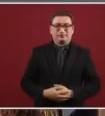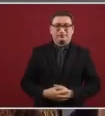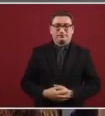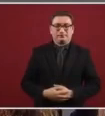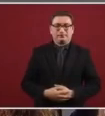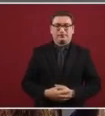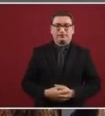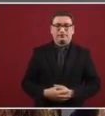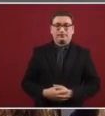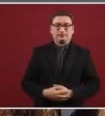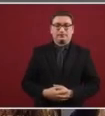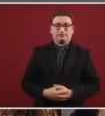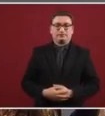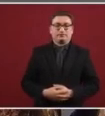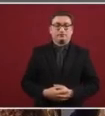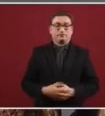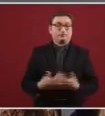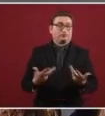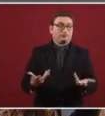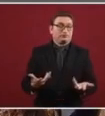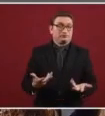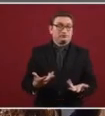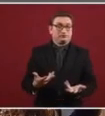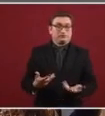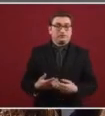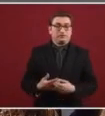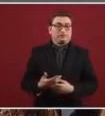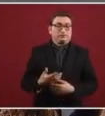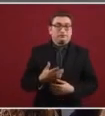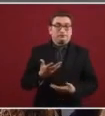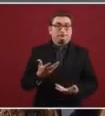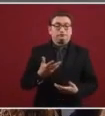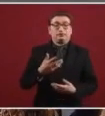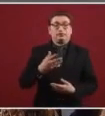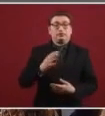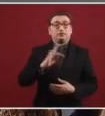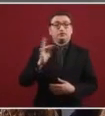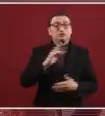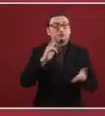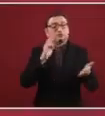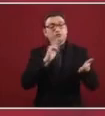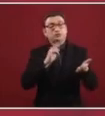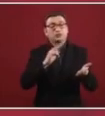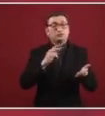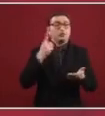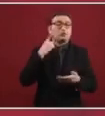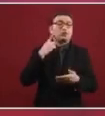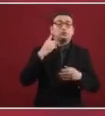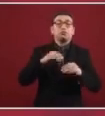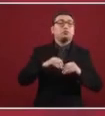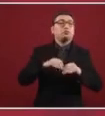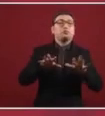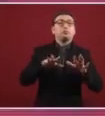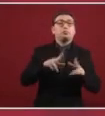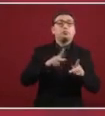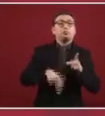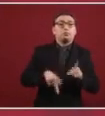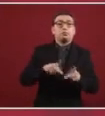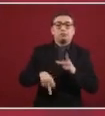Si no, pues solo se escucha y se ve una